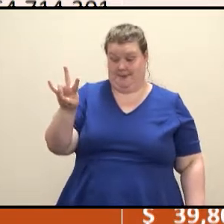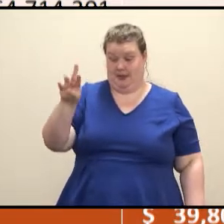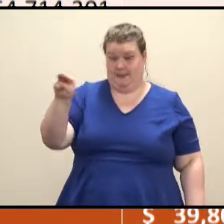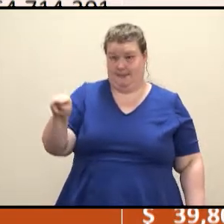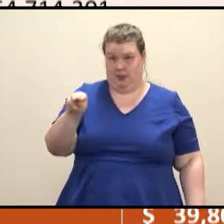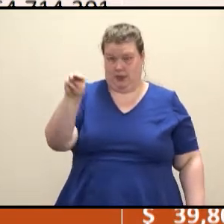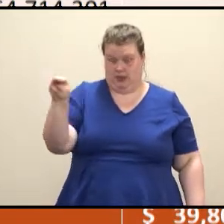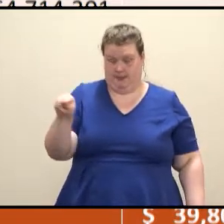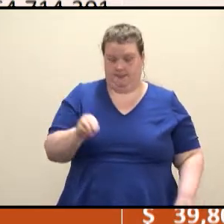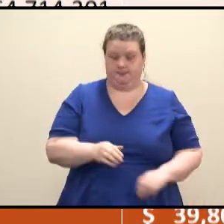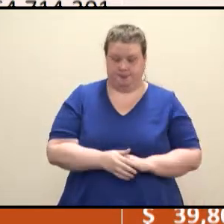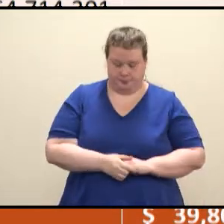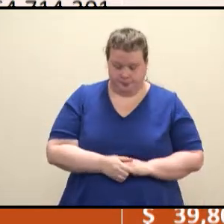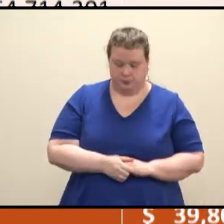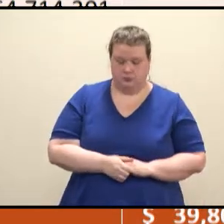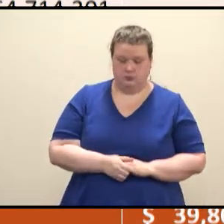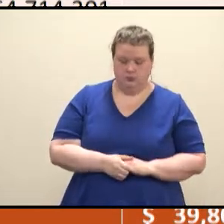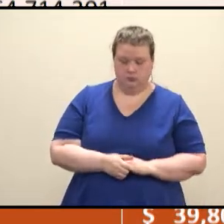$164.7 million.